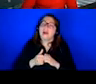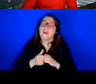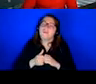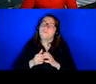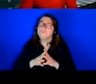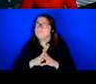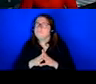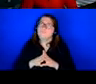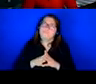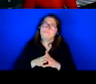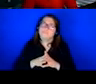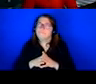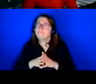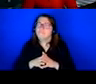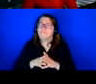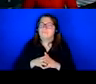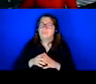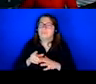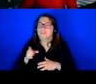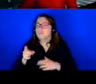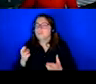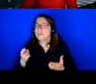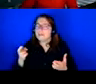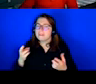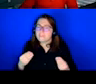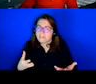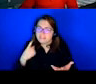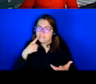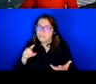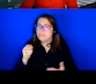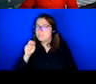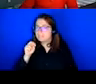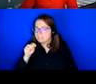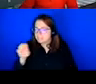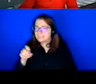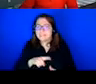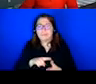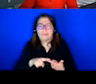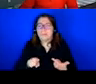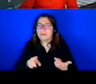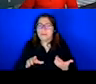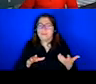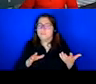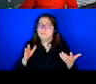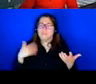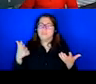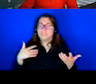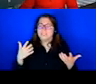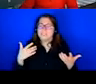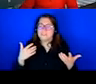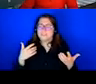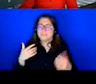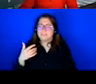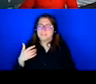for, you know, a mentee or a person that you're working with that you may not have